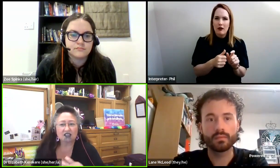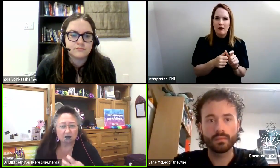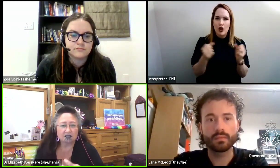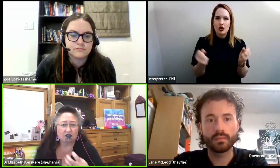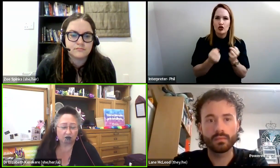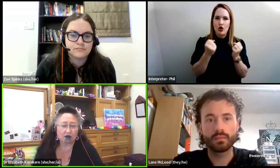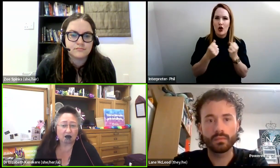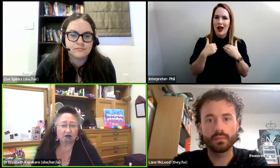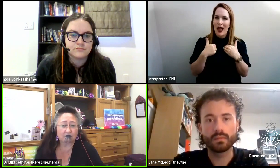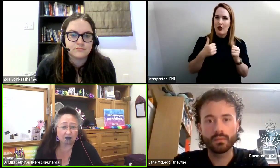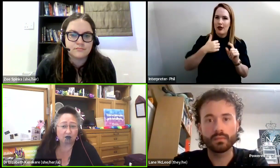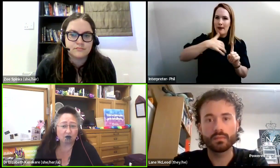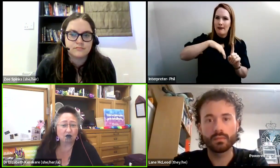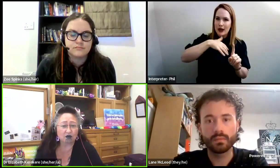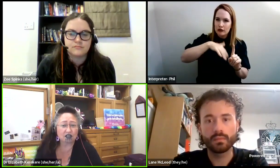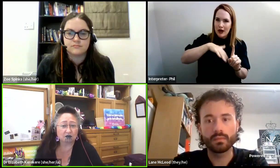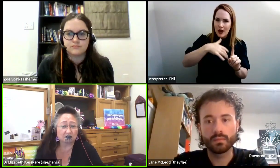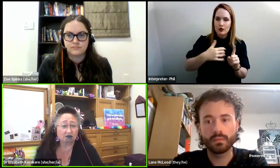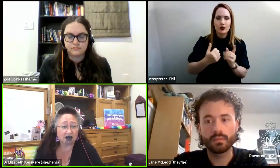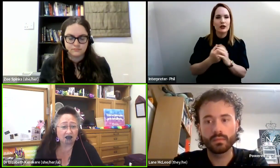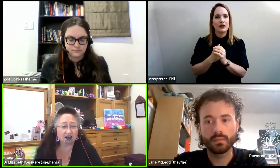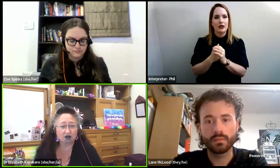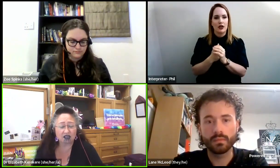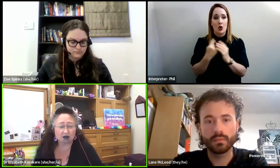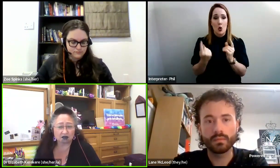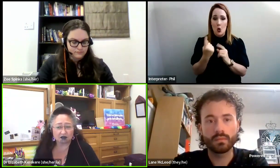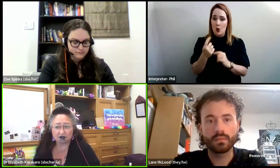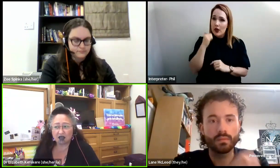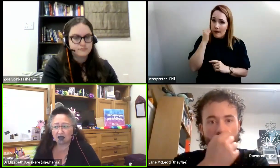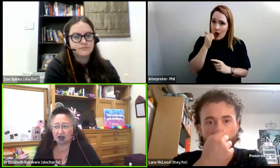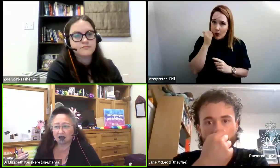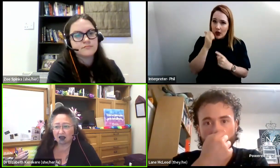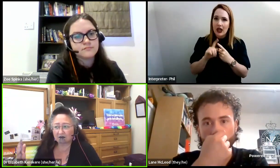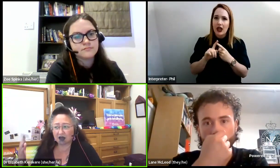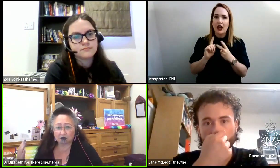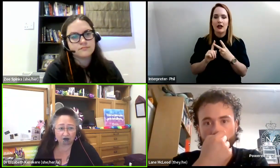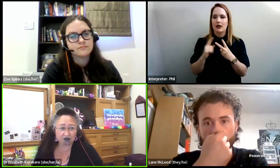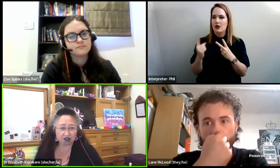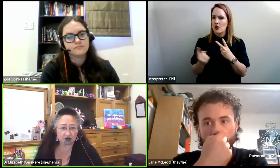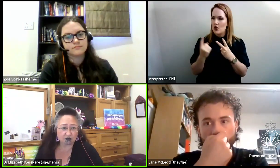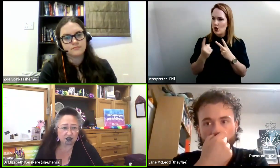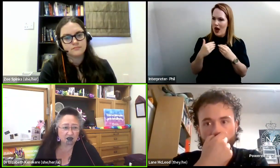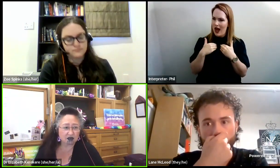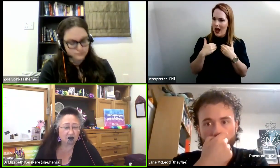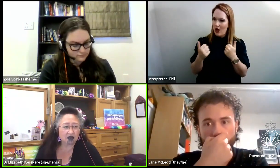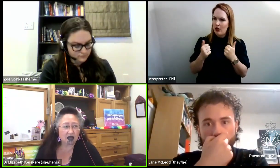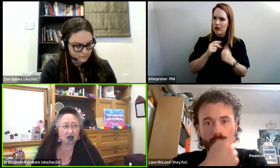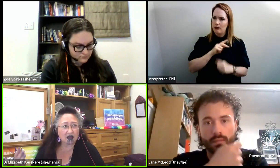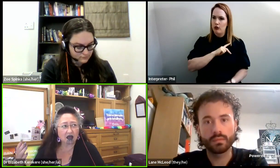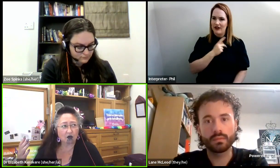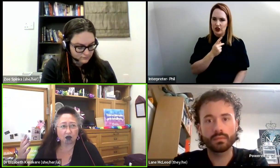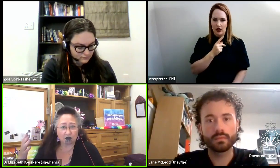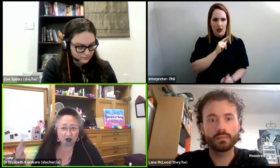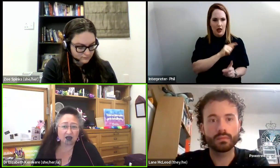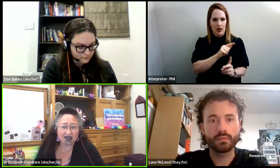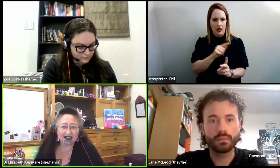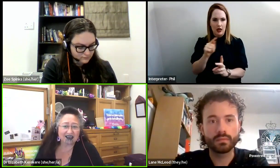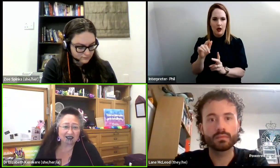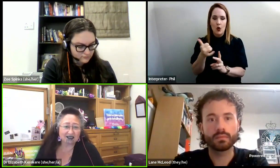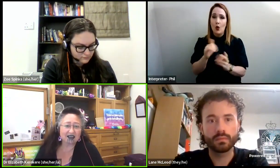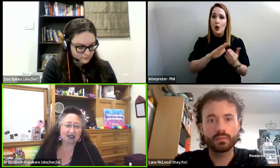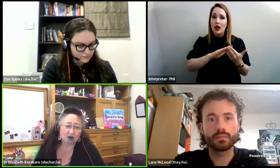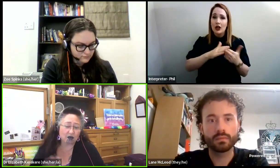are the types of people? Who are the types of Māori? Who are the types of health professionals or